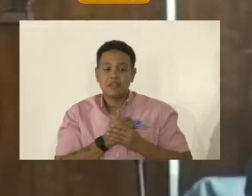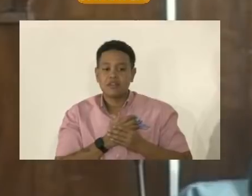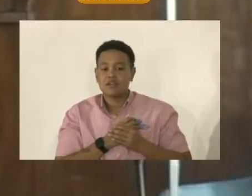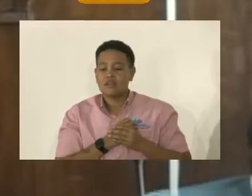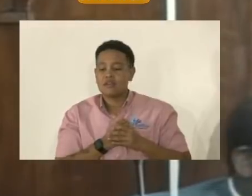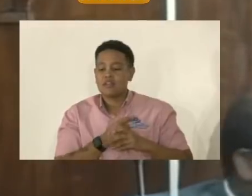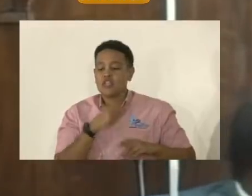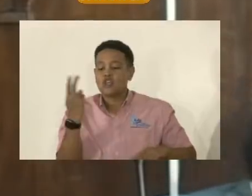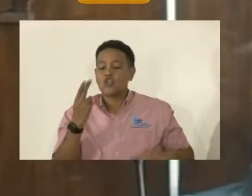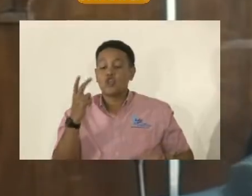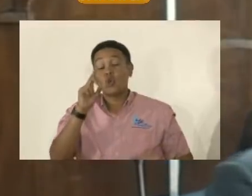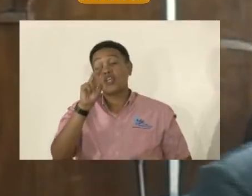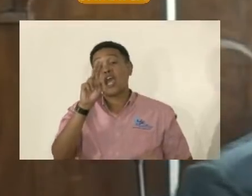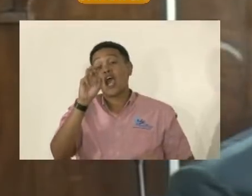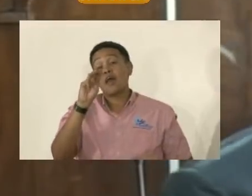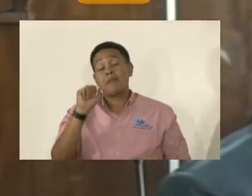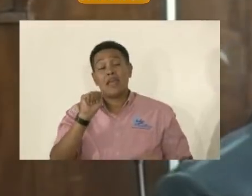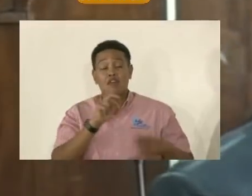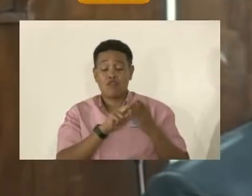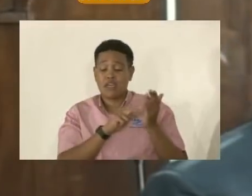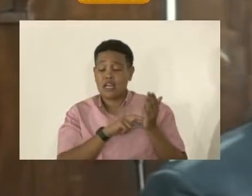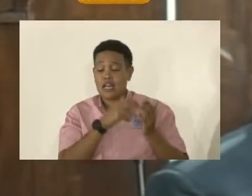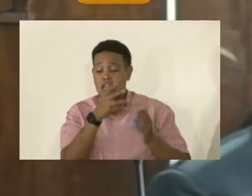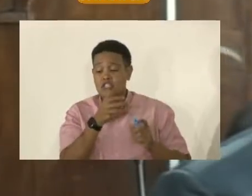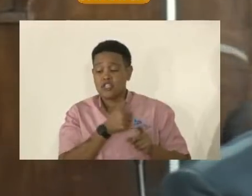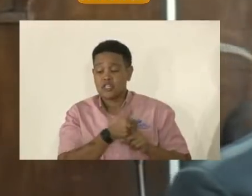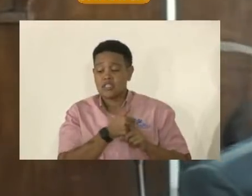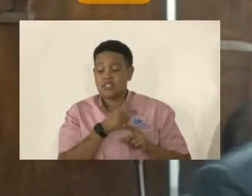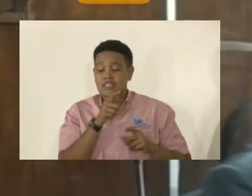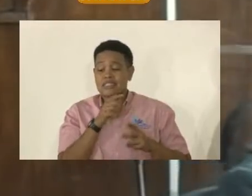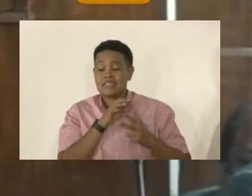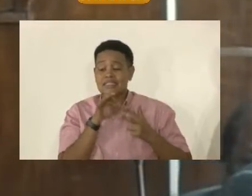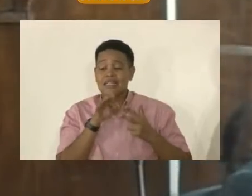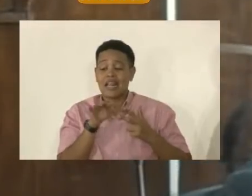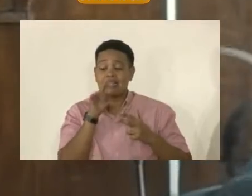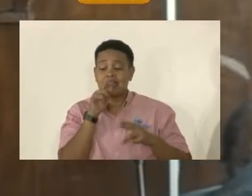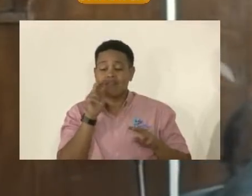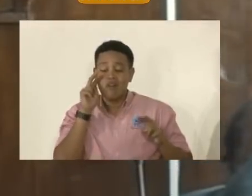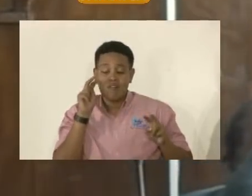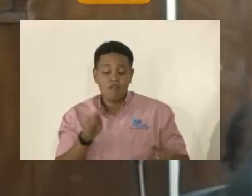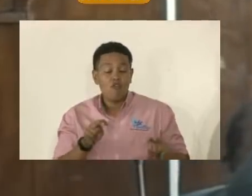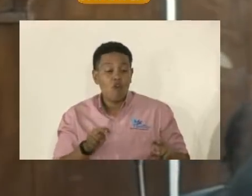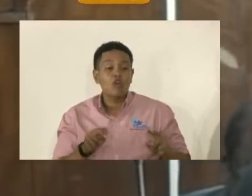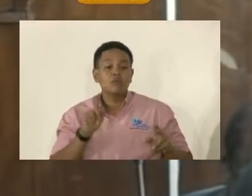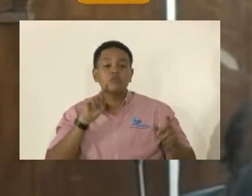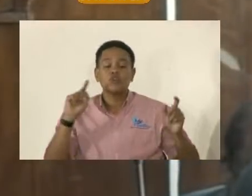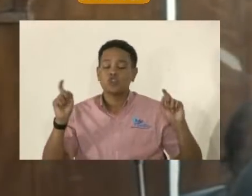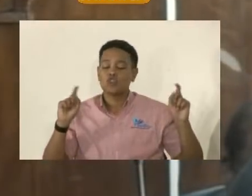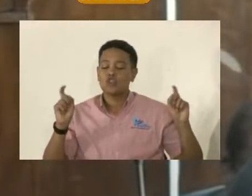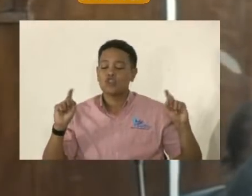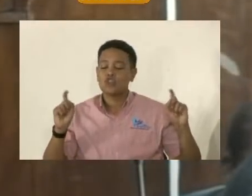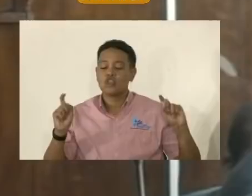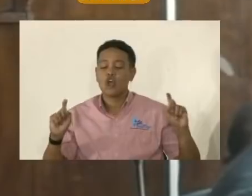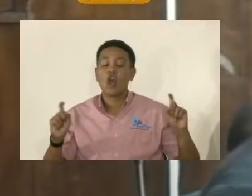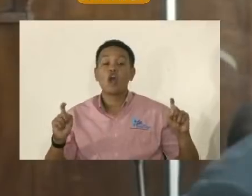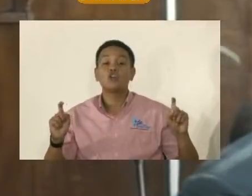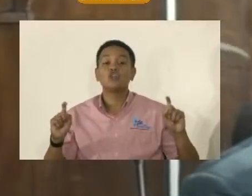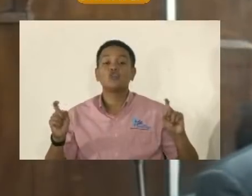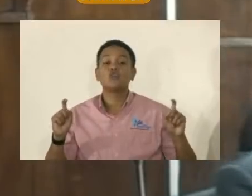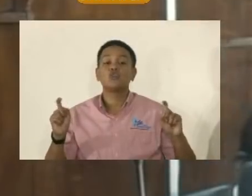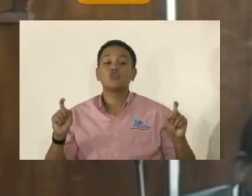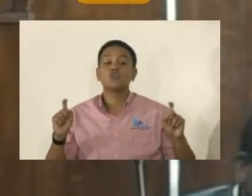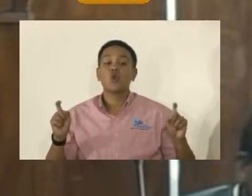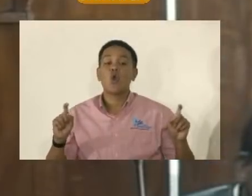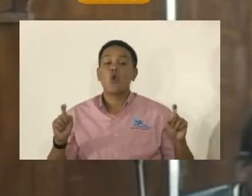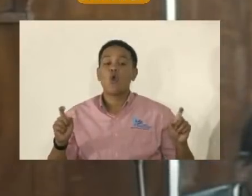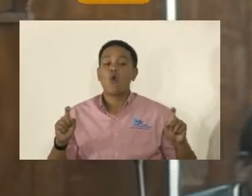They have used the DRMA regulations and what appears to be its selective enforcement to control